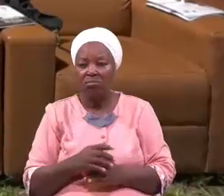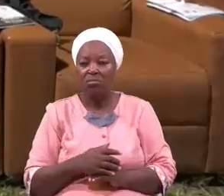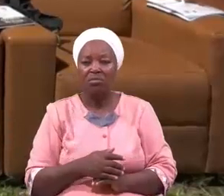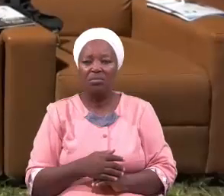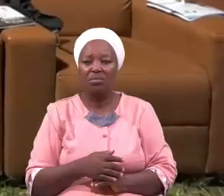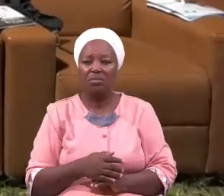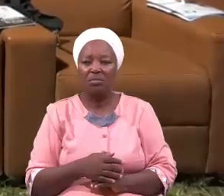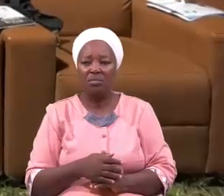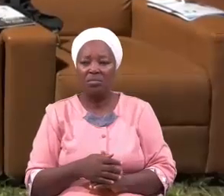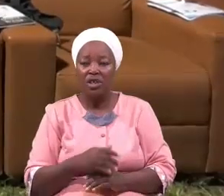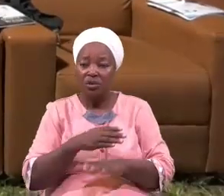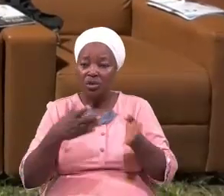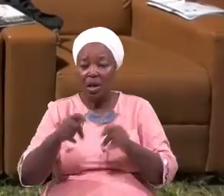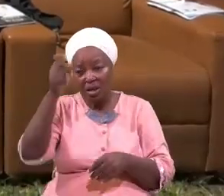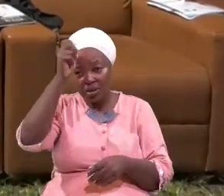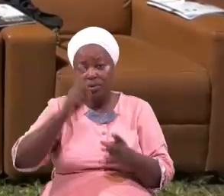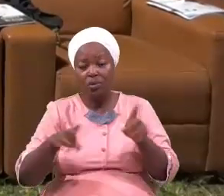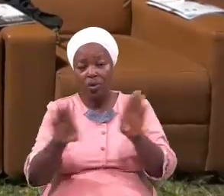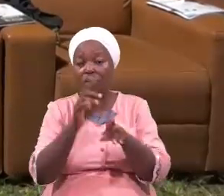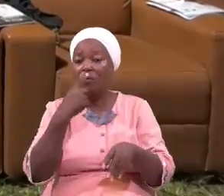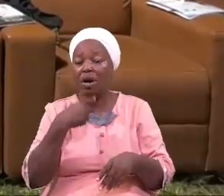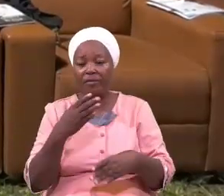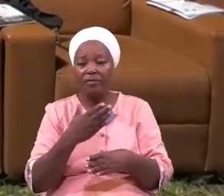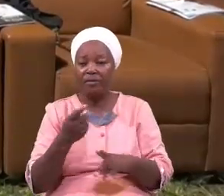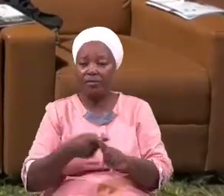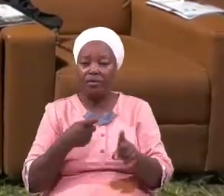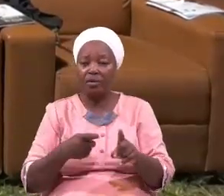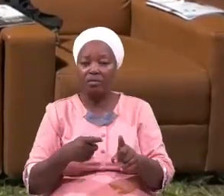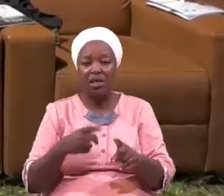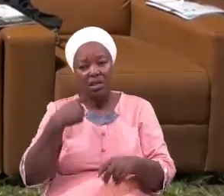Don't let him close your mouth from sharing your testimony.